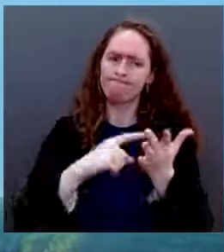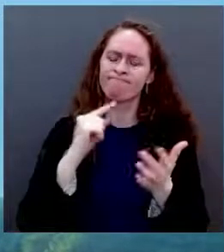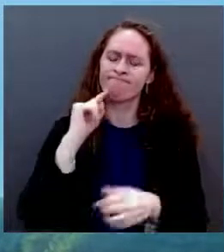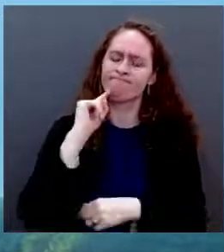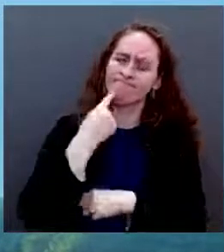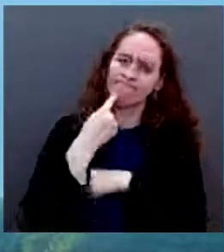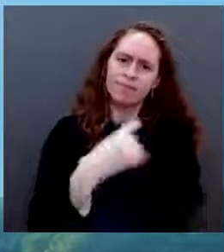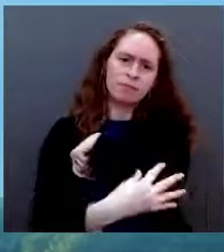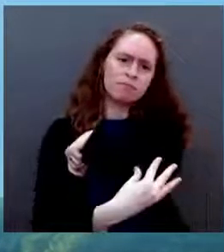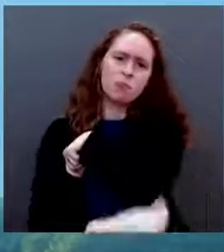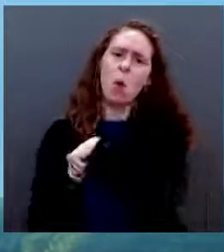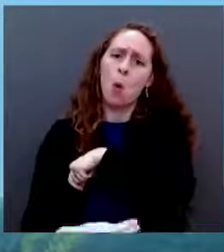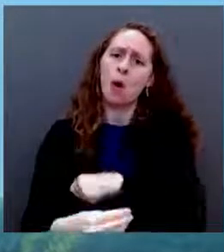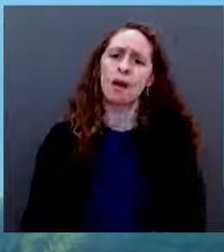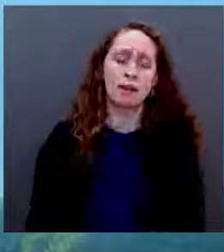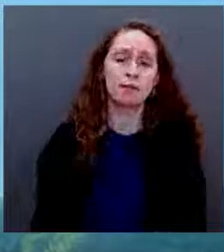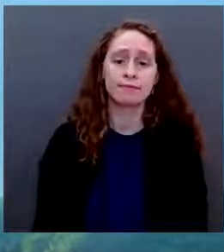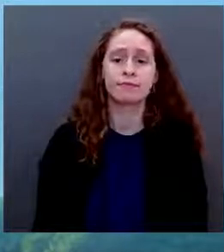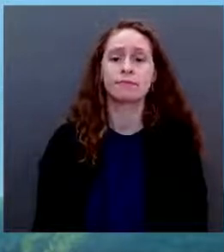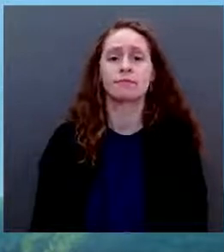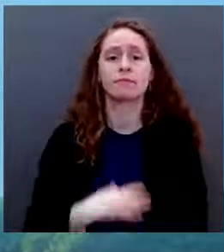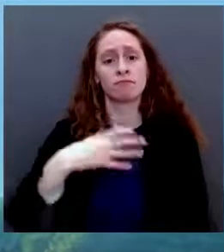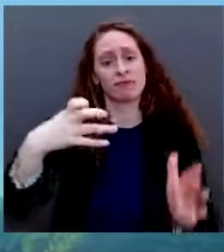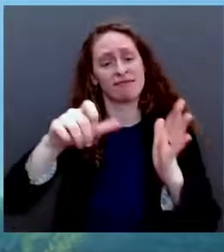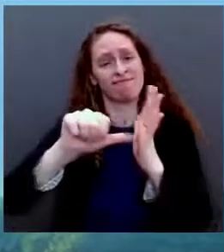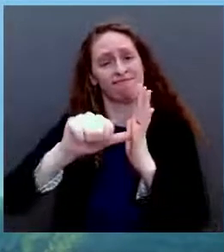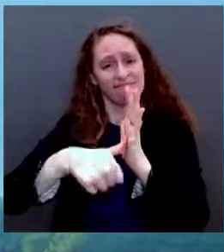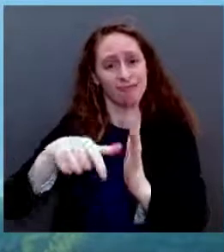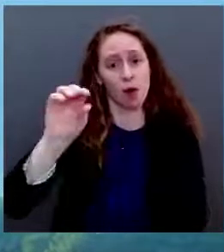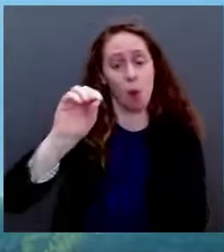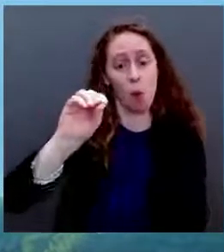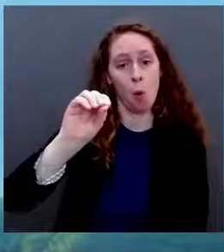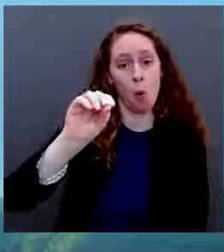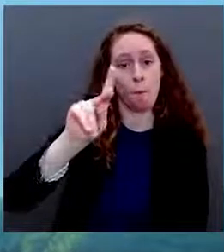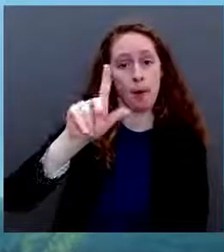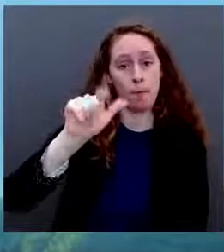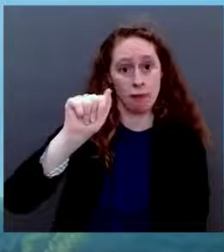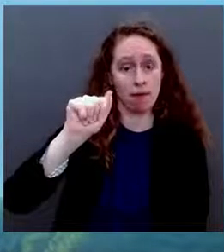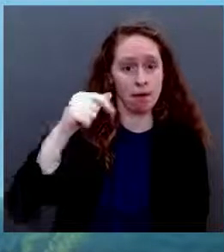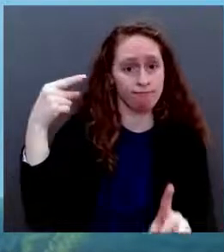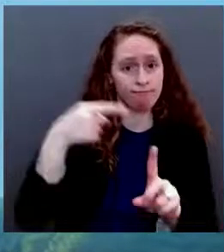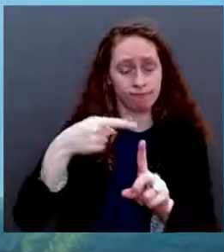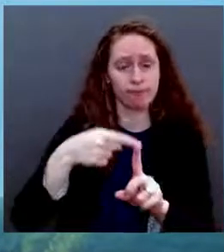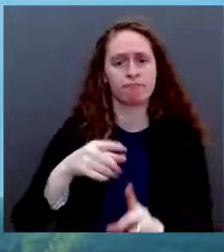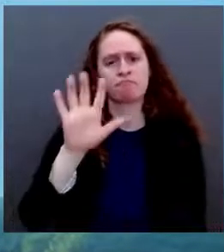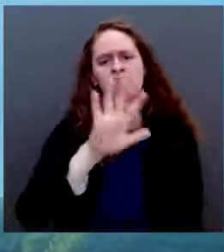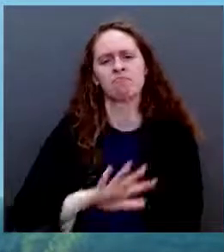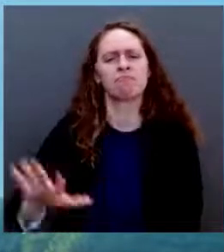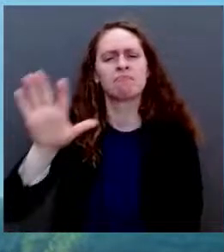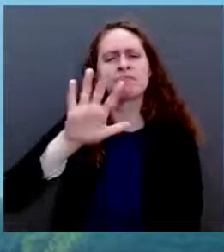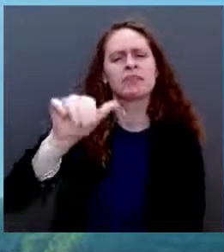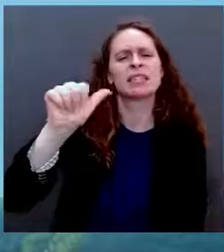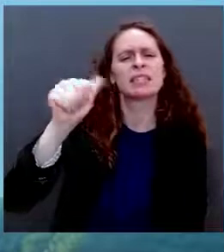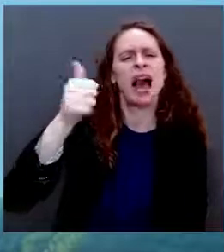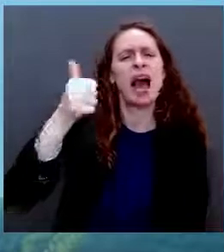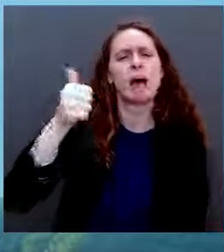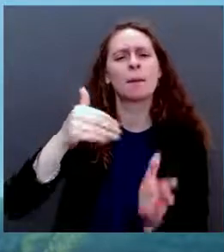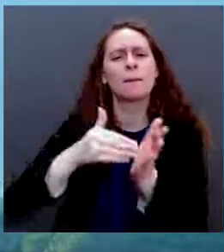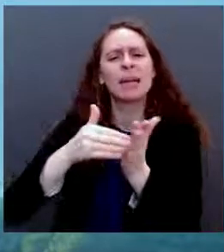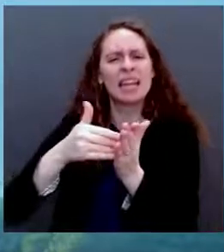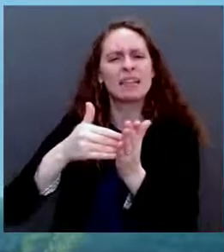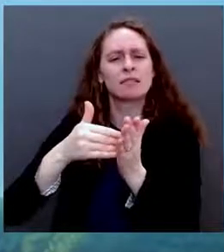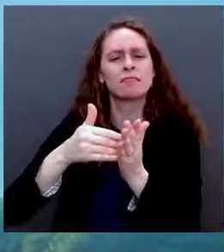of the first round of the CARES COVID money was actually allocated through our Oklahoma Department